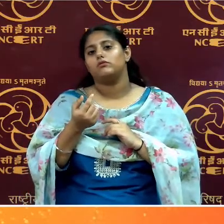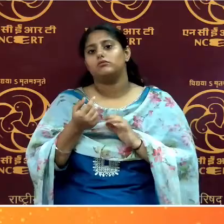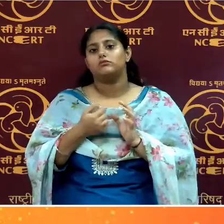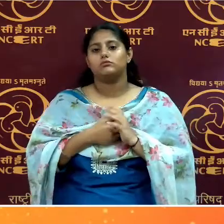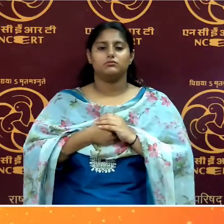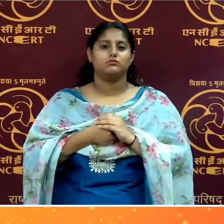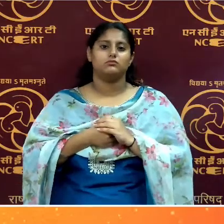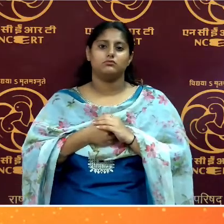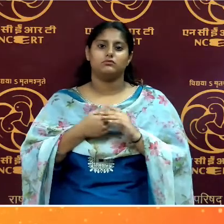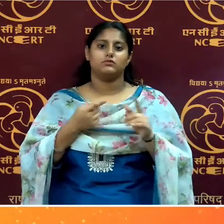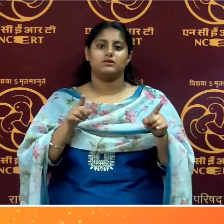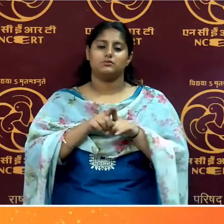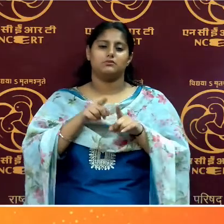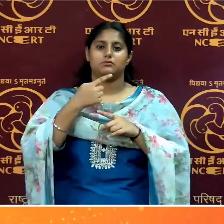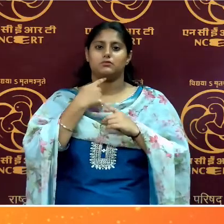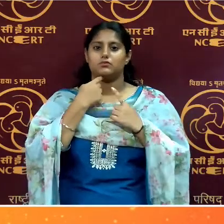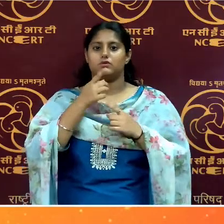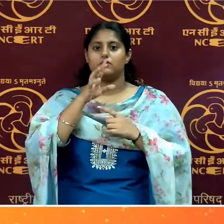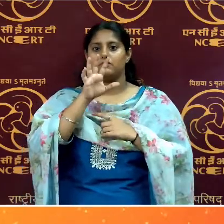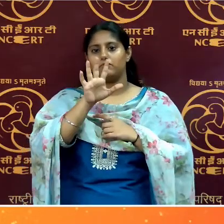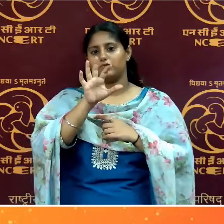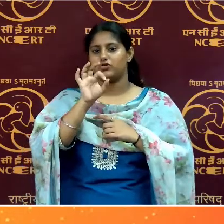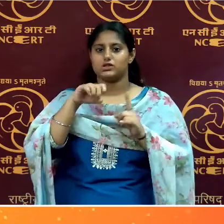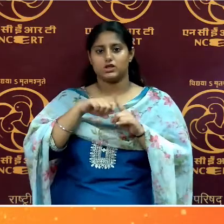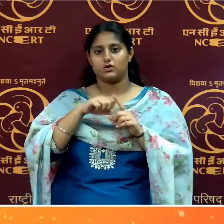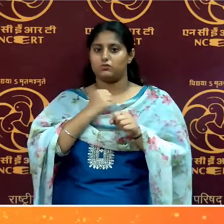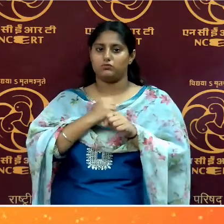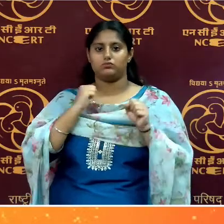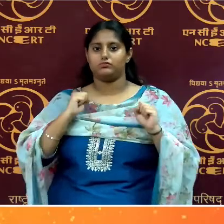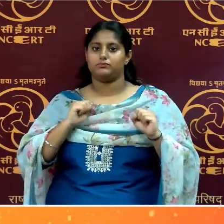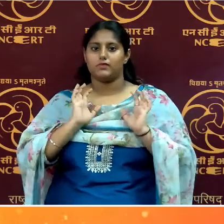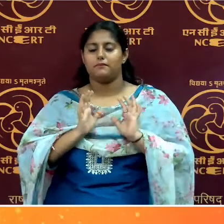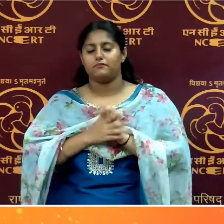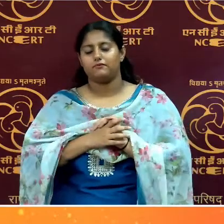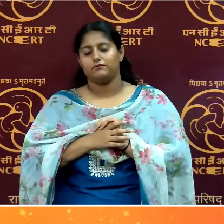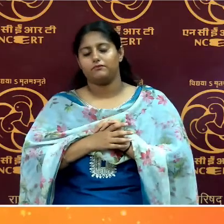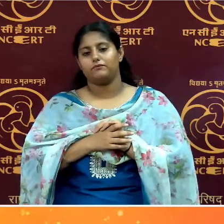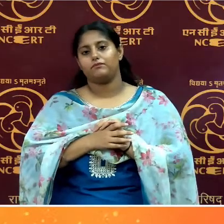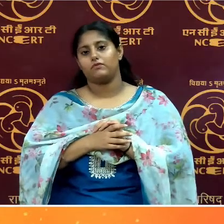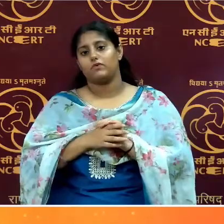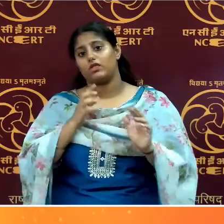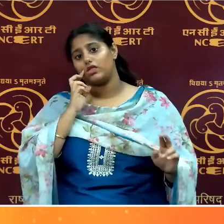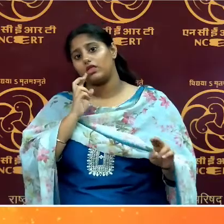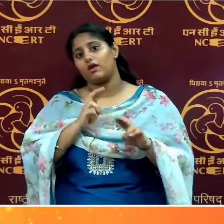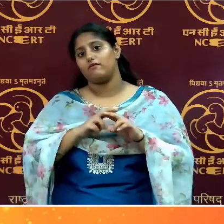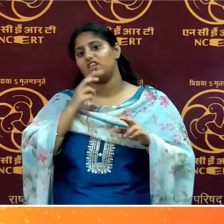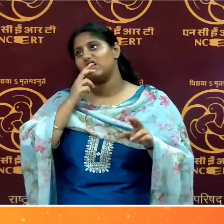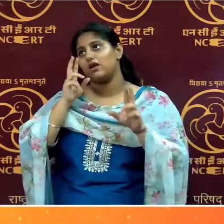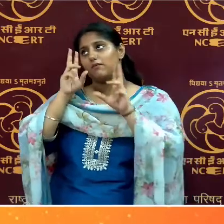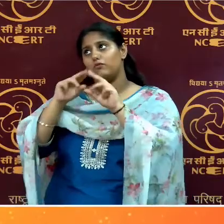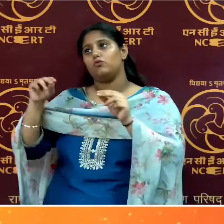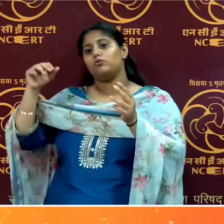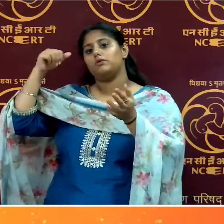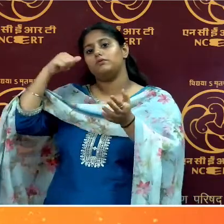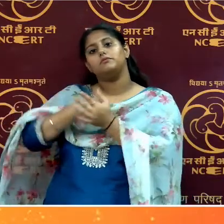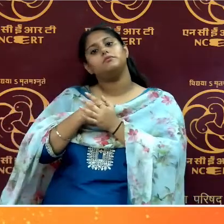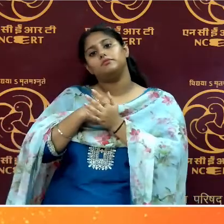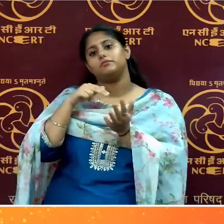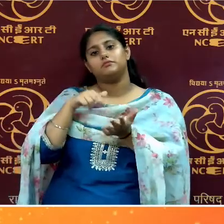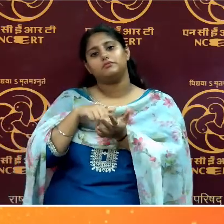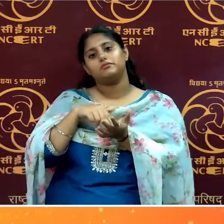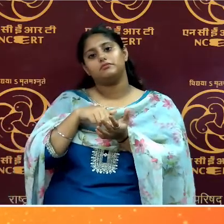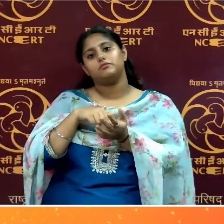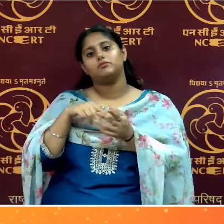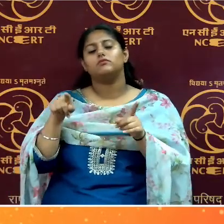said that you are 50 kgs on Earth. Yeah. Okay. Now if you land up to moon, so your mass will remain